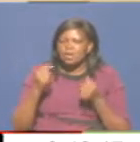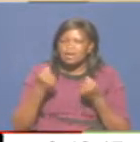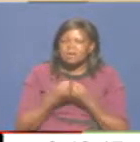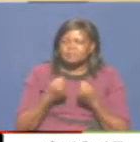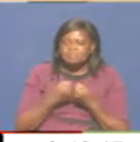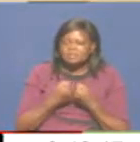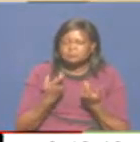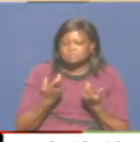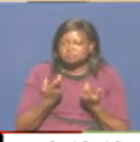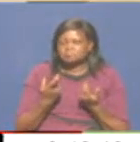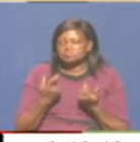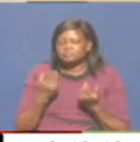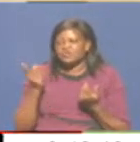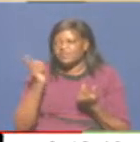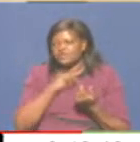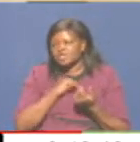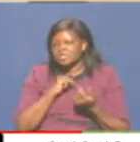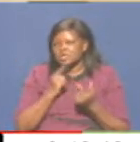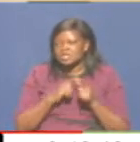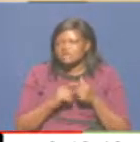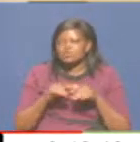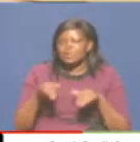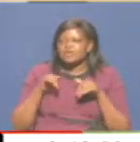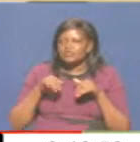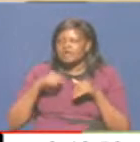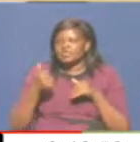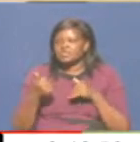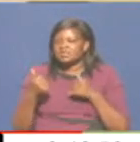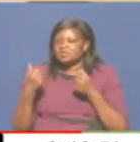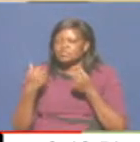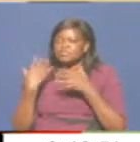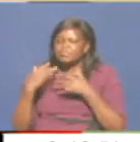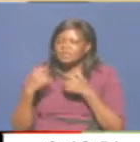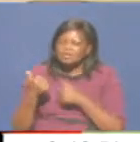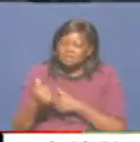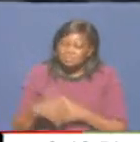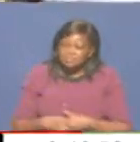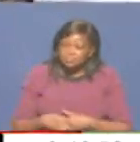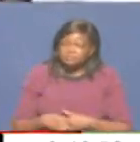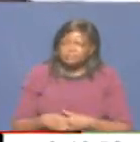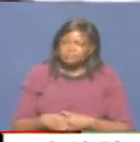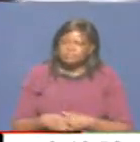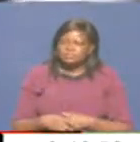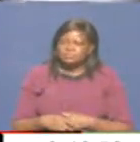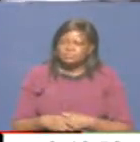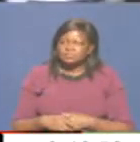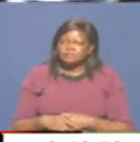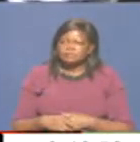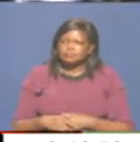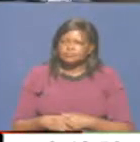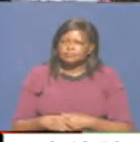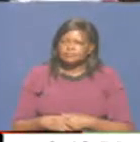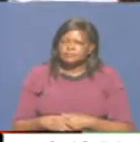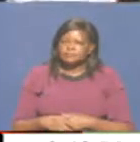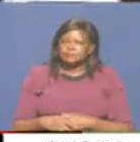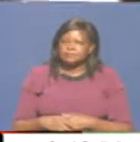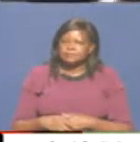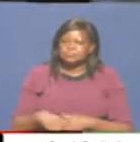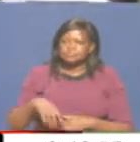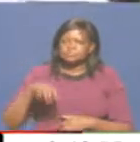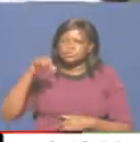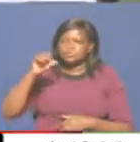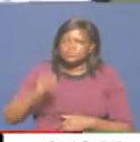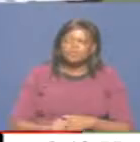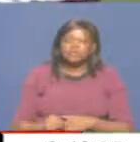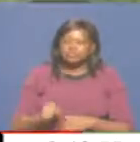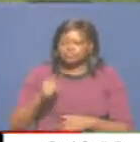So tukishinda South Sudan home, we wait for our way, we win, then we wait for the other opponent to come. On the other hand, South Sudan's bright starlets